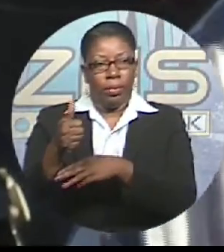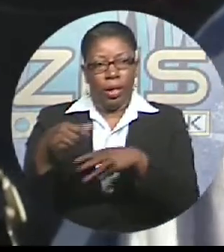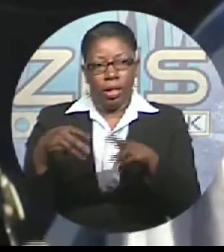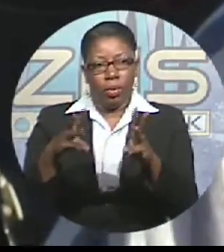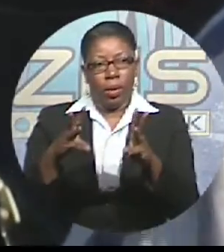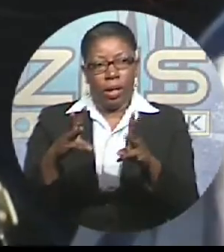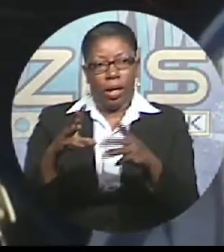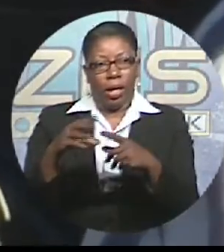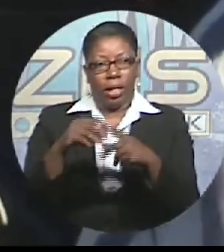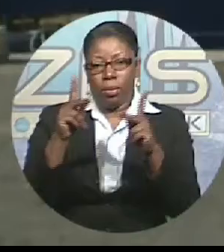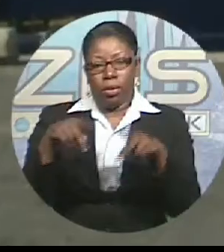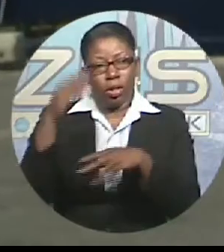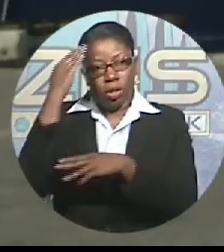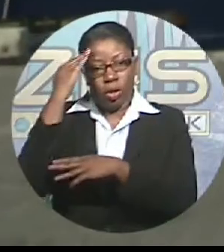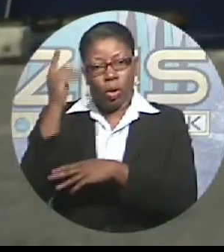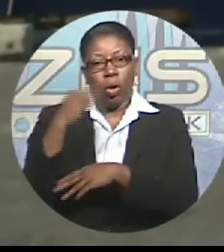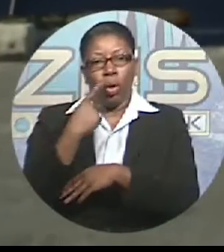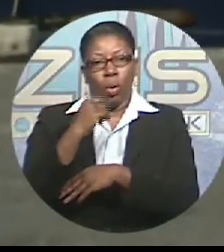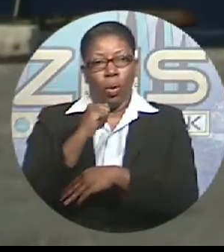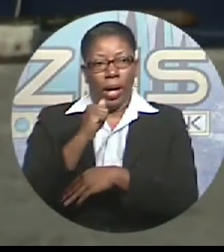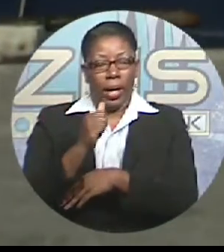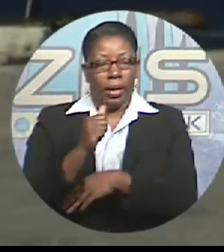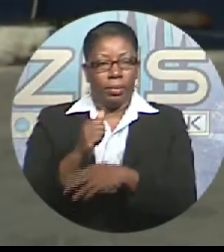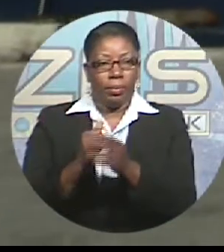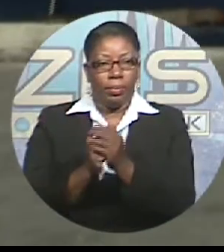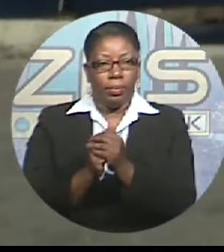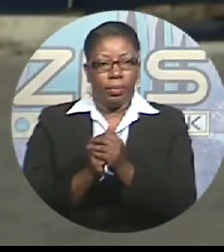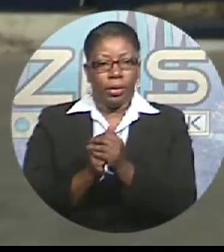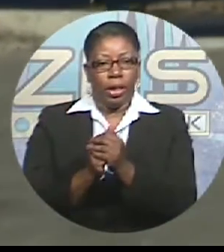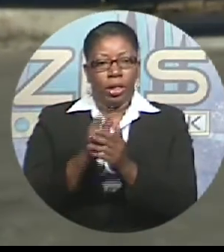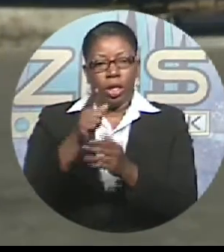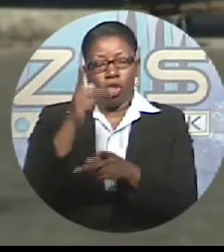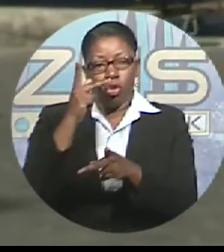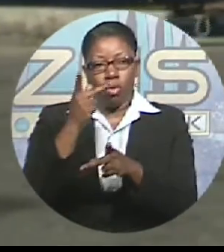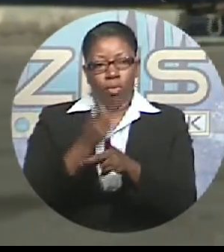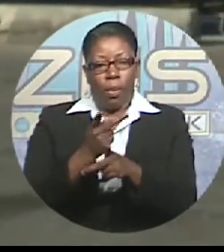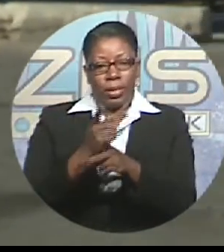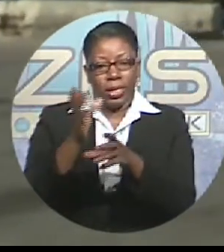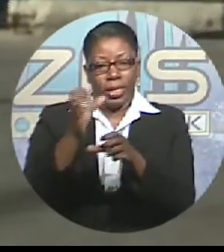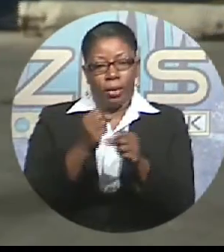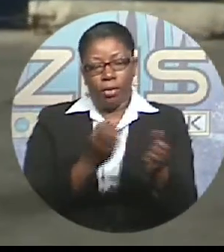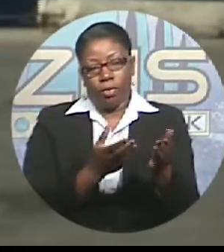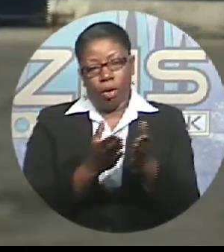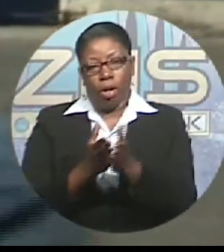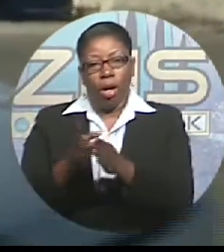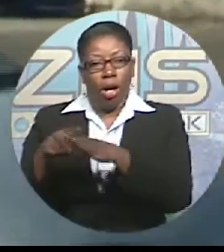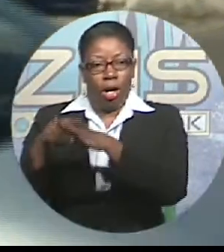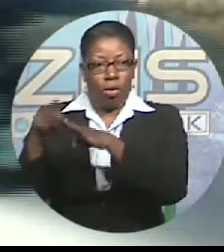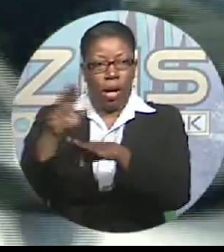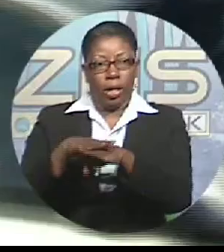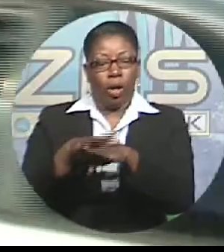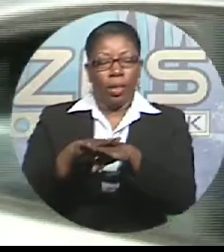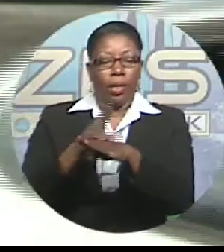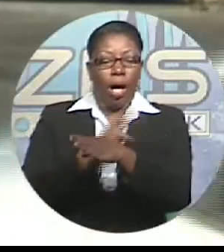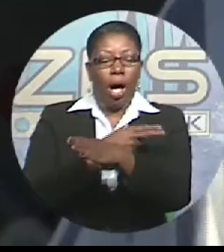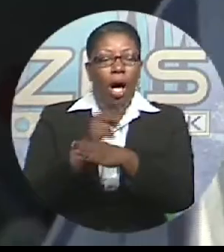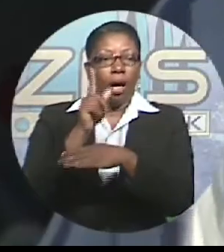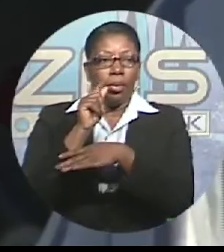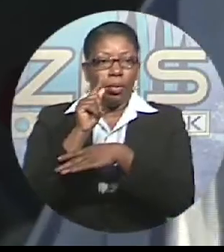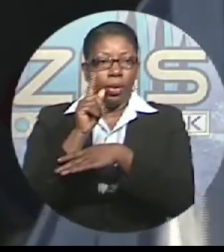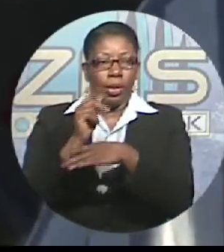and not a soul know who I am. You promised to take me on the Hummingbird. If I come back to me, you're going to finally take me on the